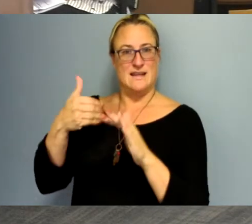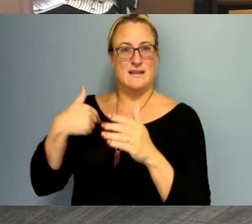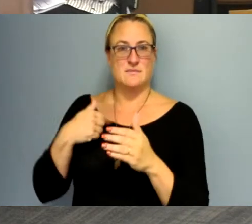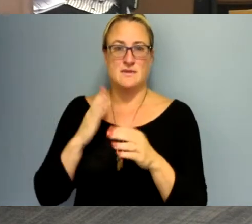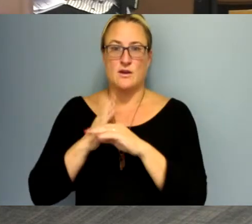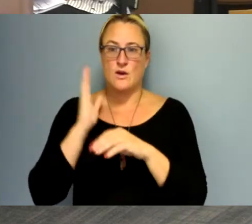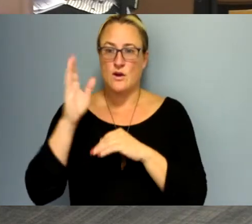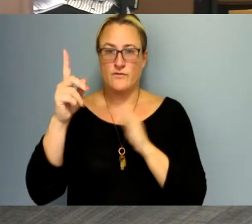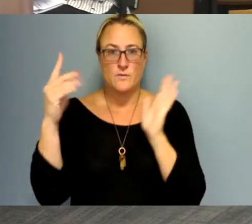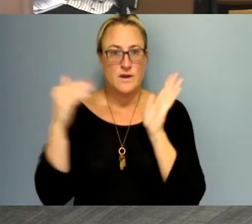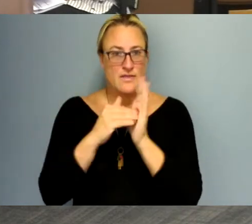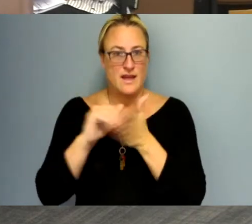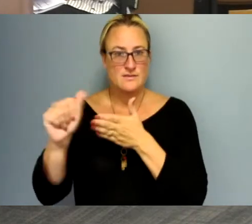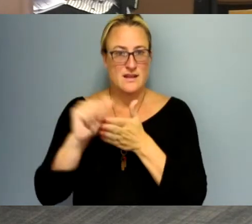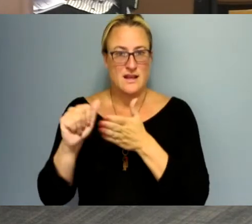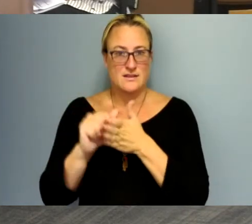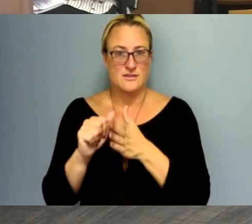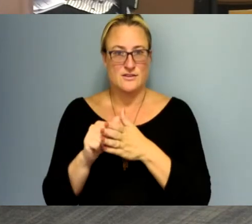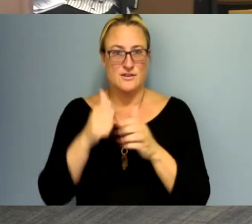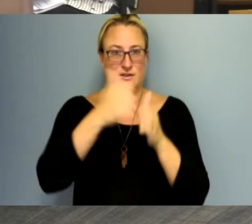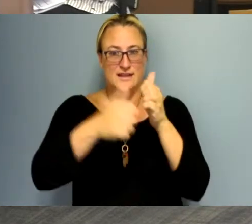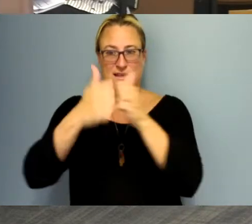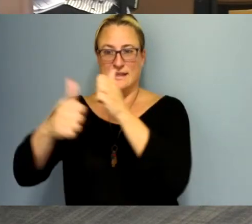$1,416.50. The three of you each owe me